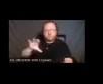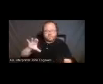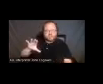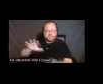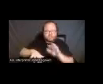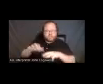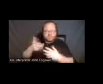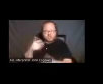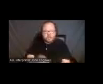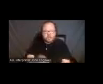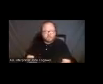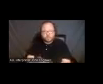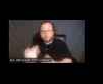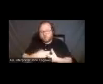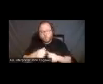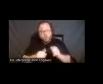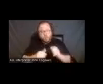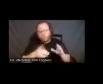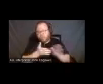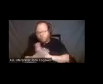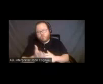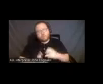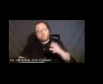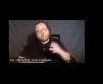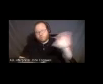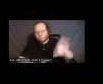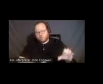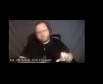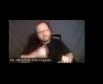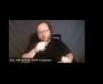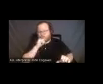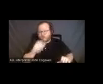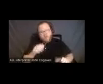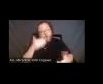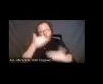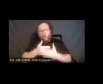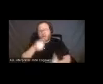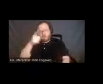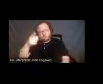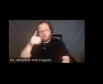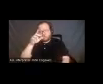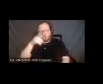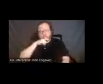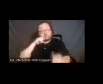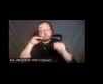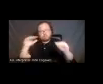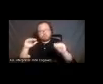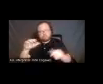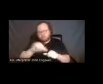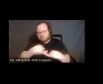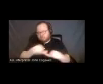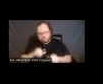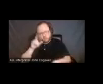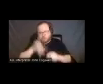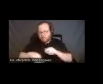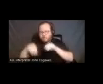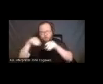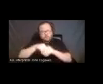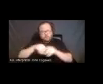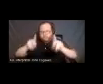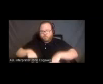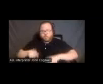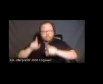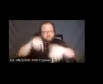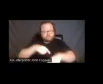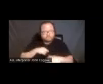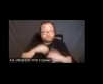can also join us via Zoom if you are not close to Thousand Palms or can't make it in person. So we hope to see you